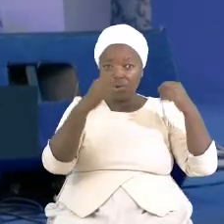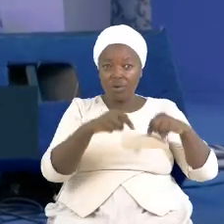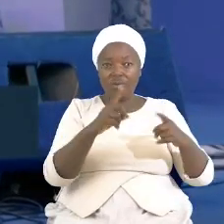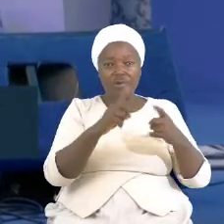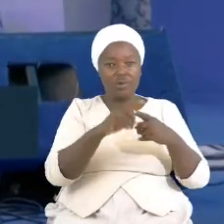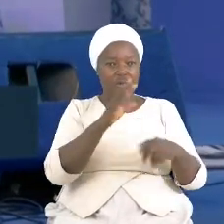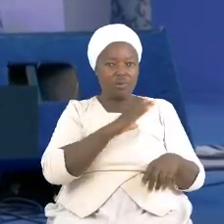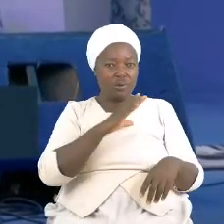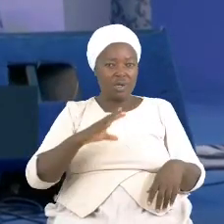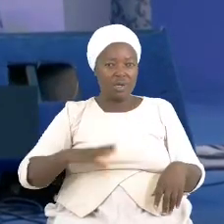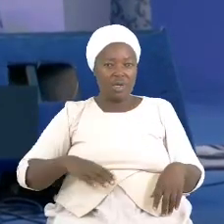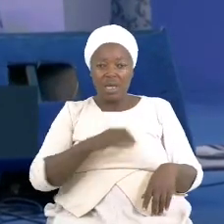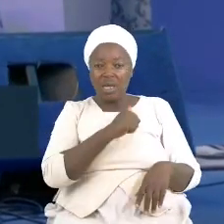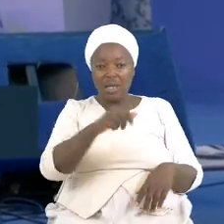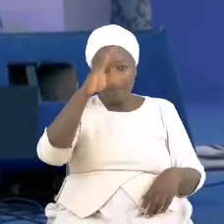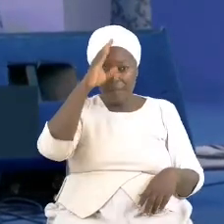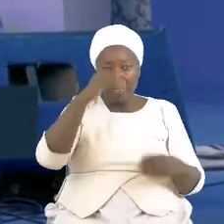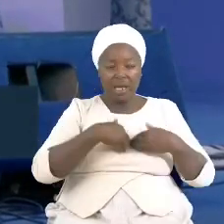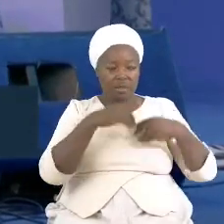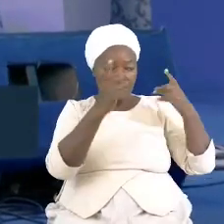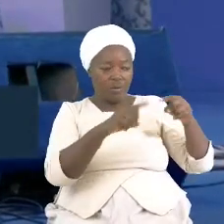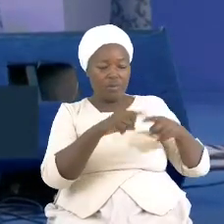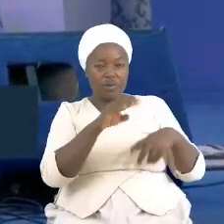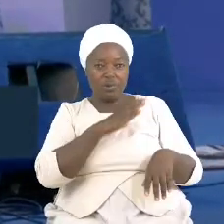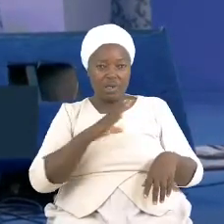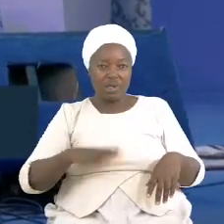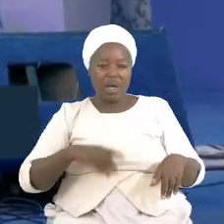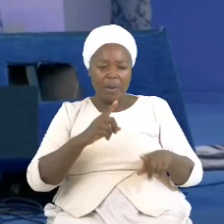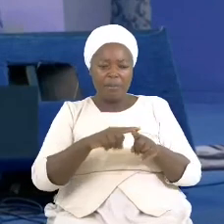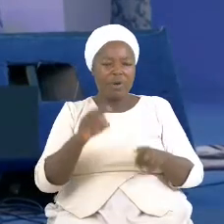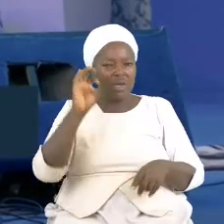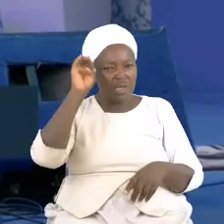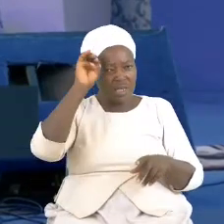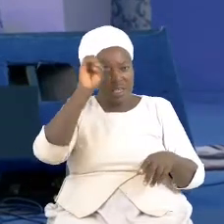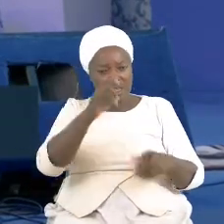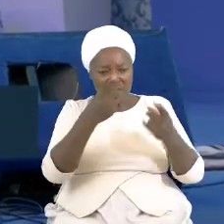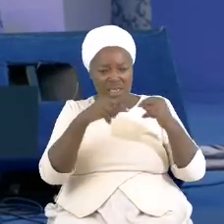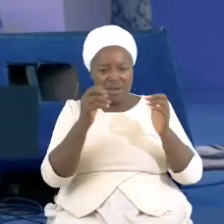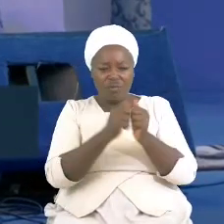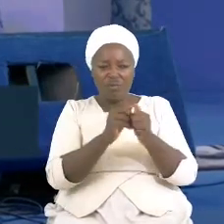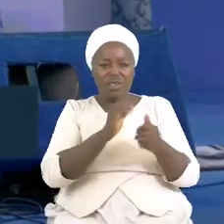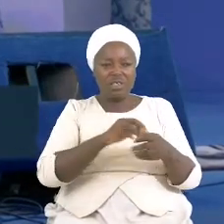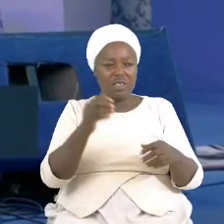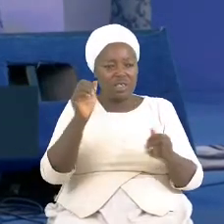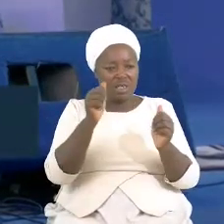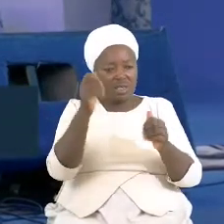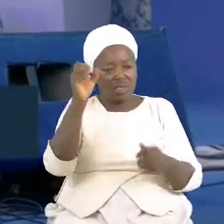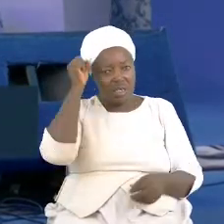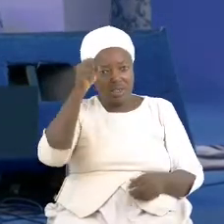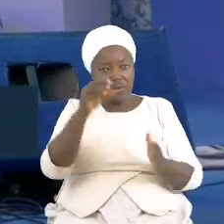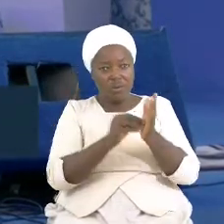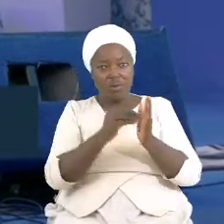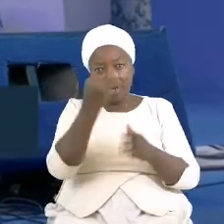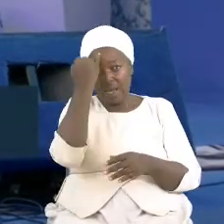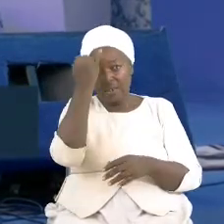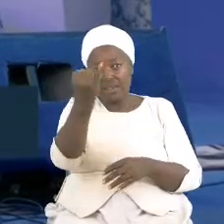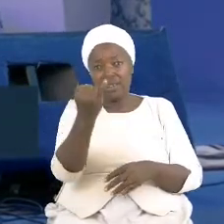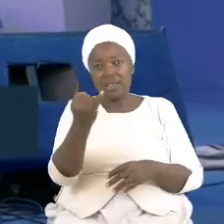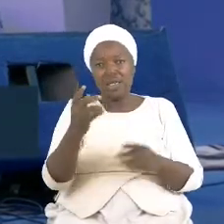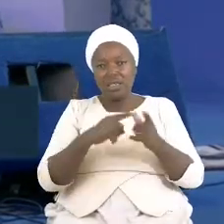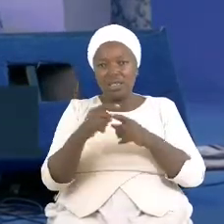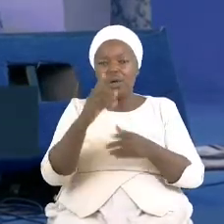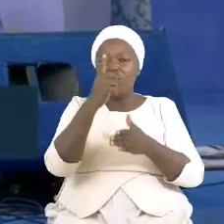but he came with his own misconceived ideas. "What shall I do to inherit